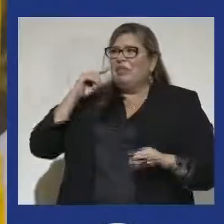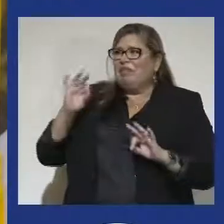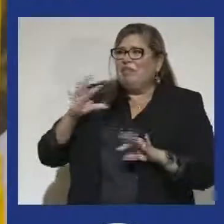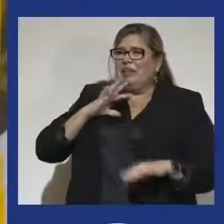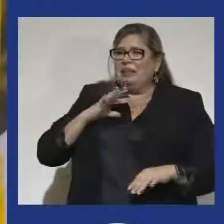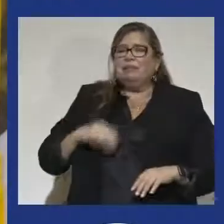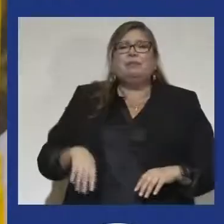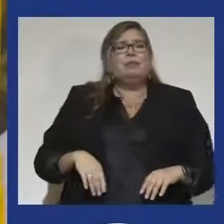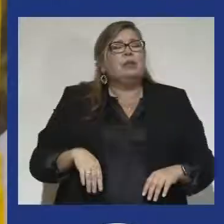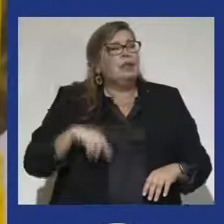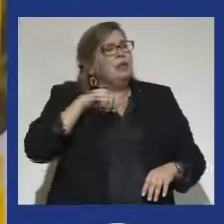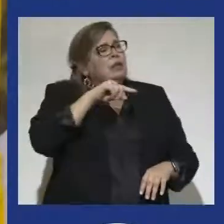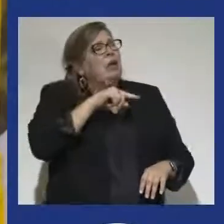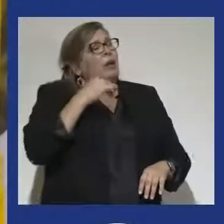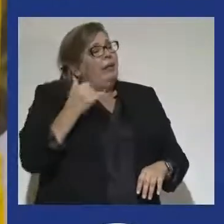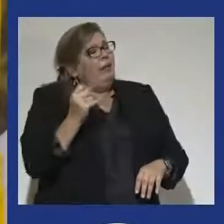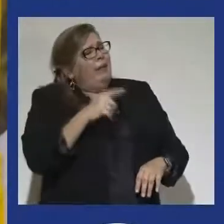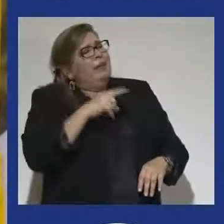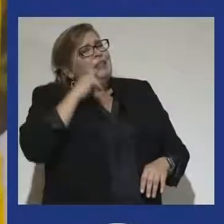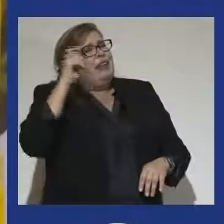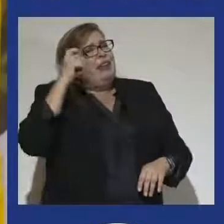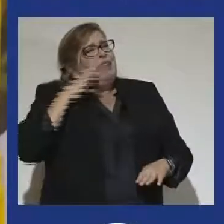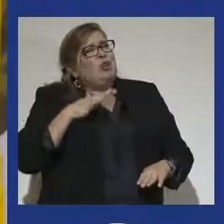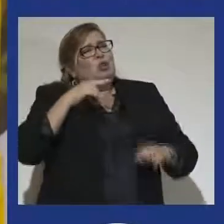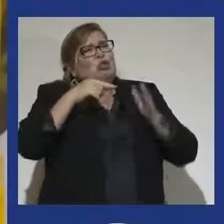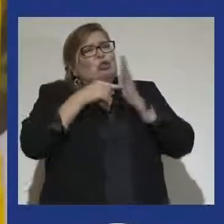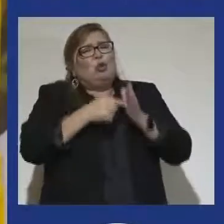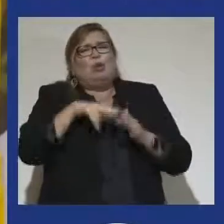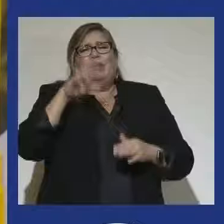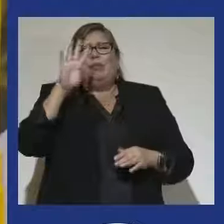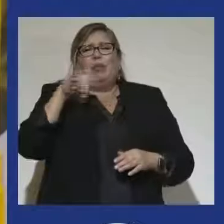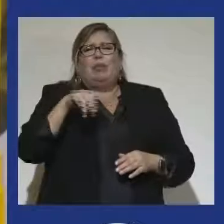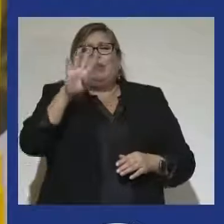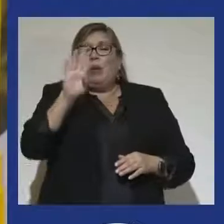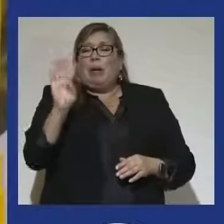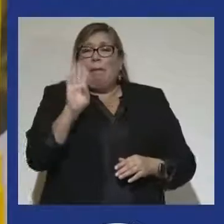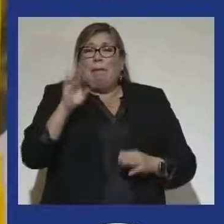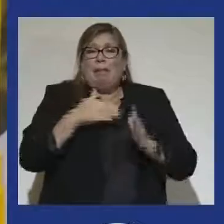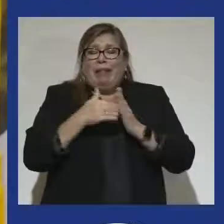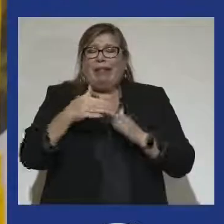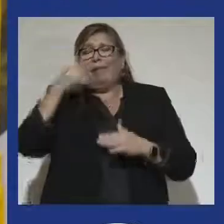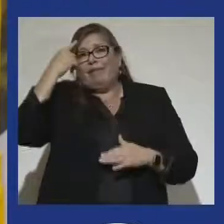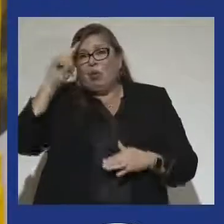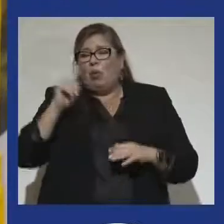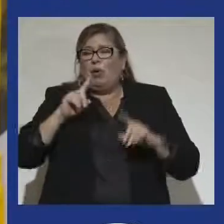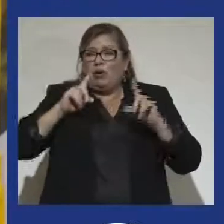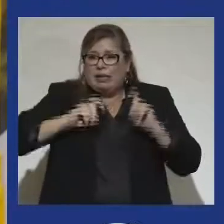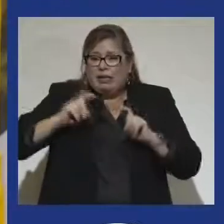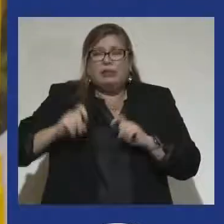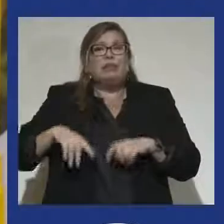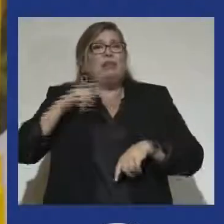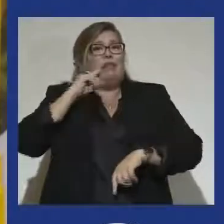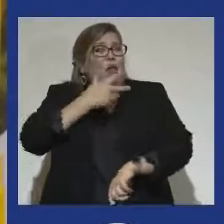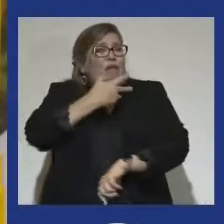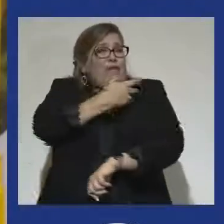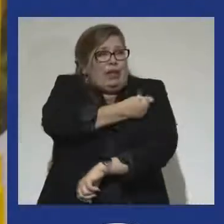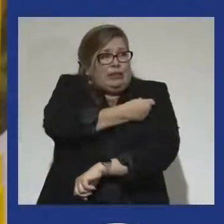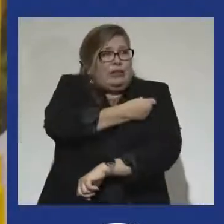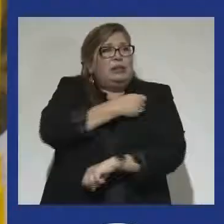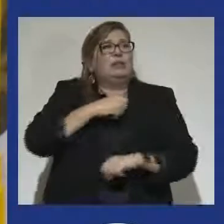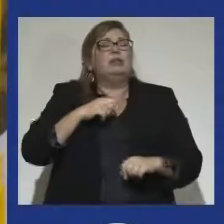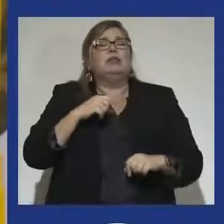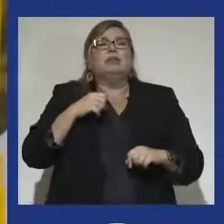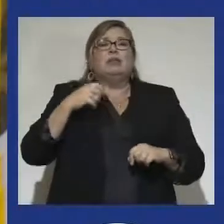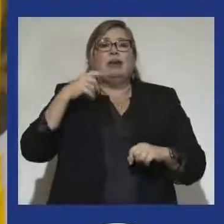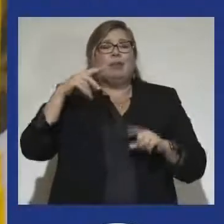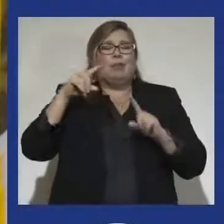just want to. The governor presented a slide showing $4.4 billion for testing and for vaccines